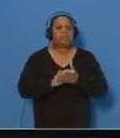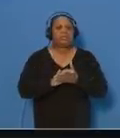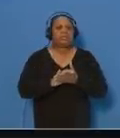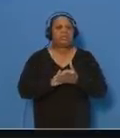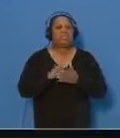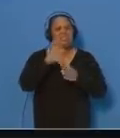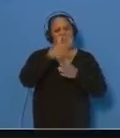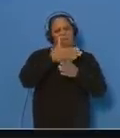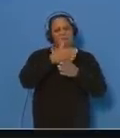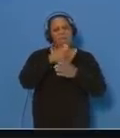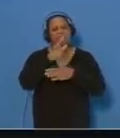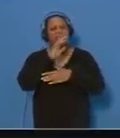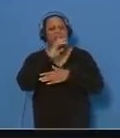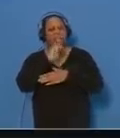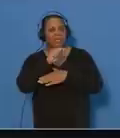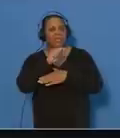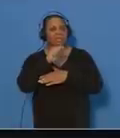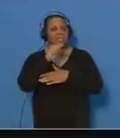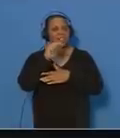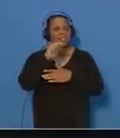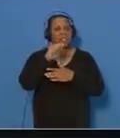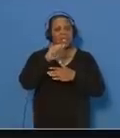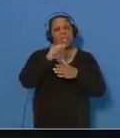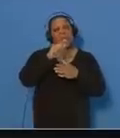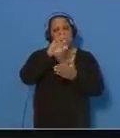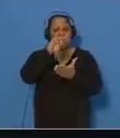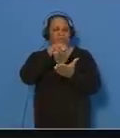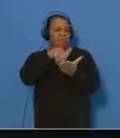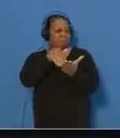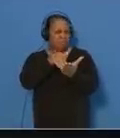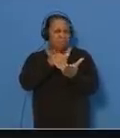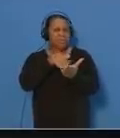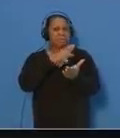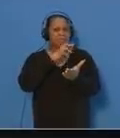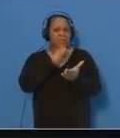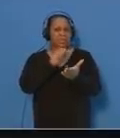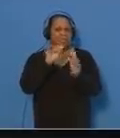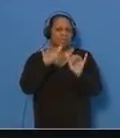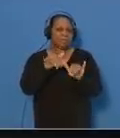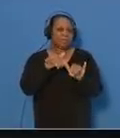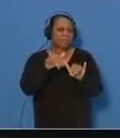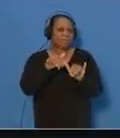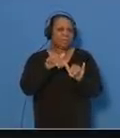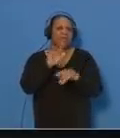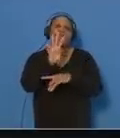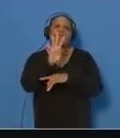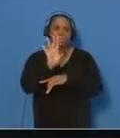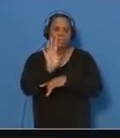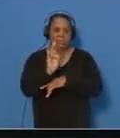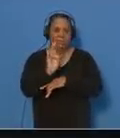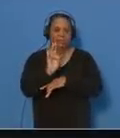for the confirmed positive cases and the median age for the confirmed positive cases still remains at 47.